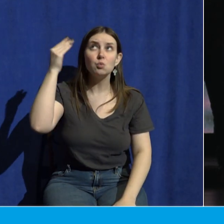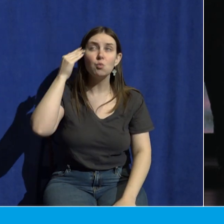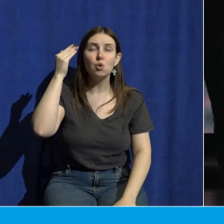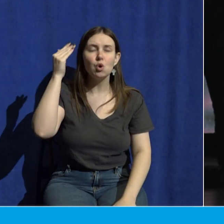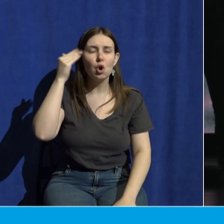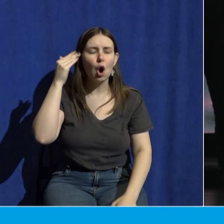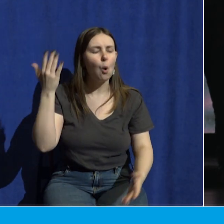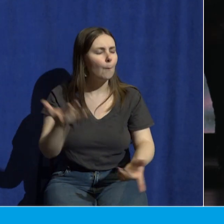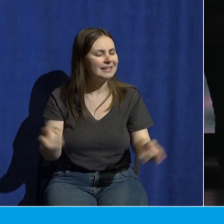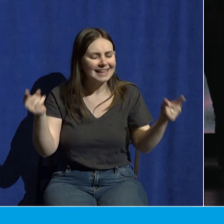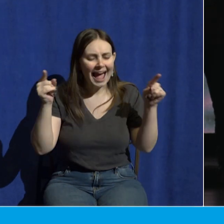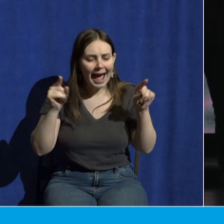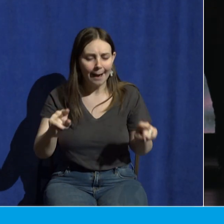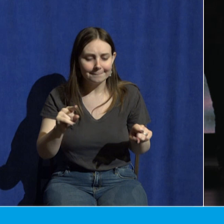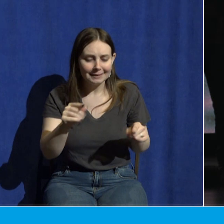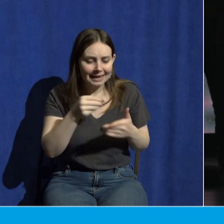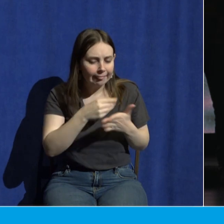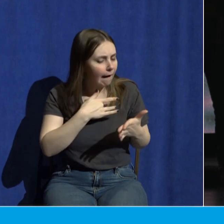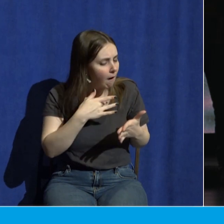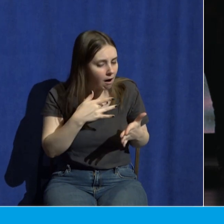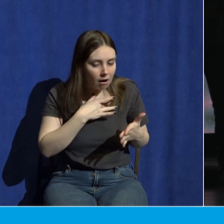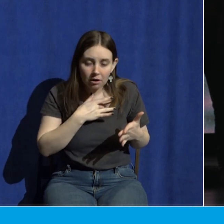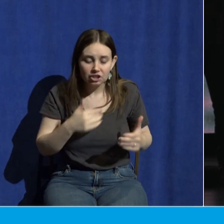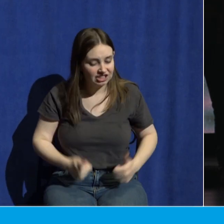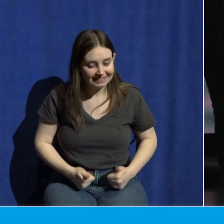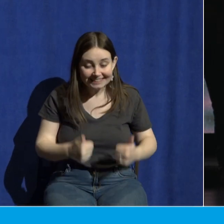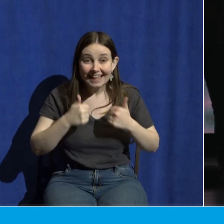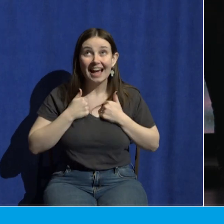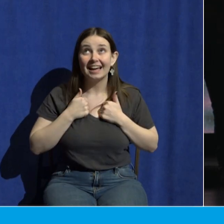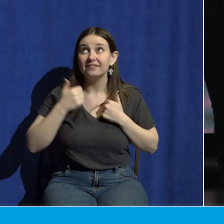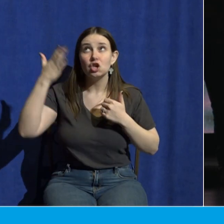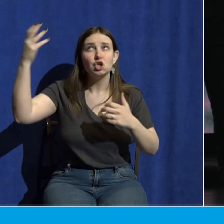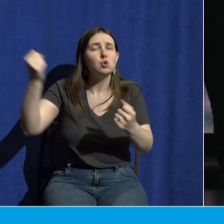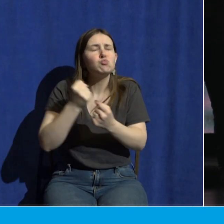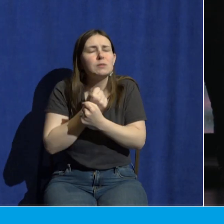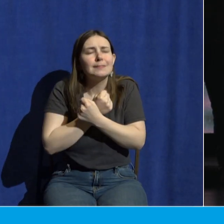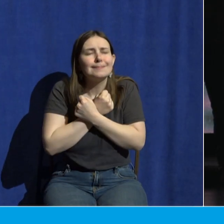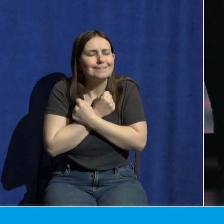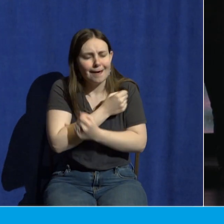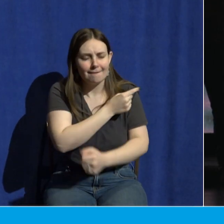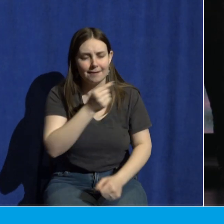is going on in their hearts and their lives, because you love them. You are